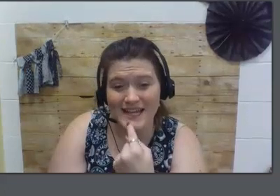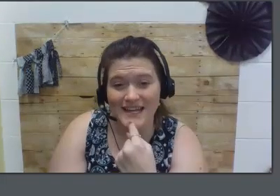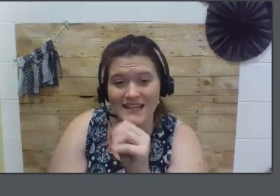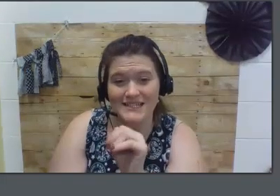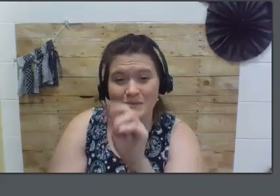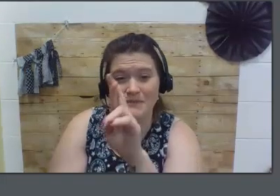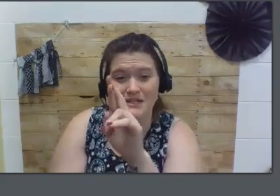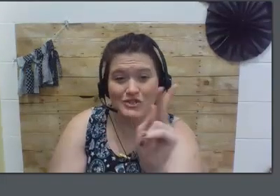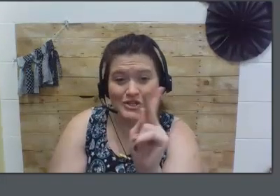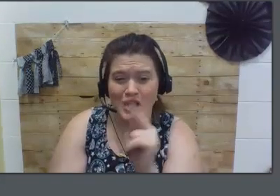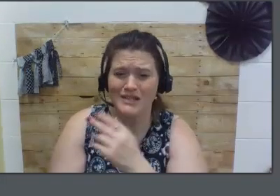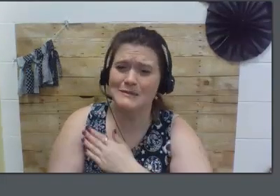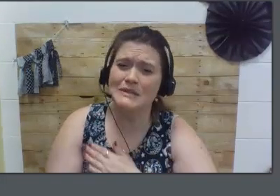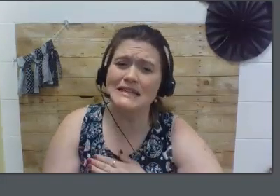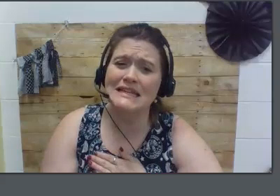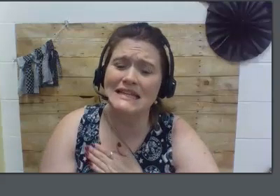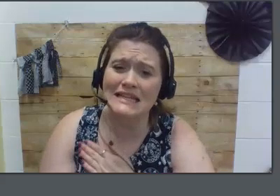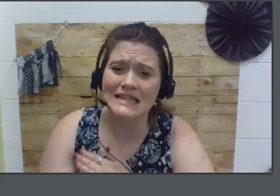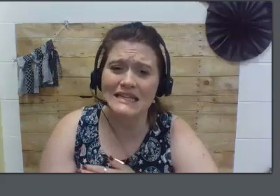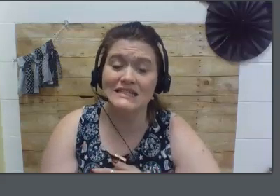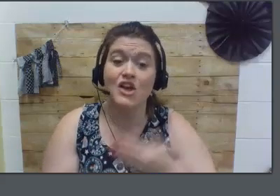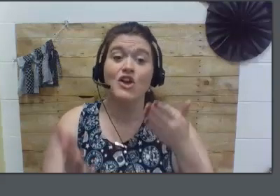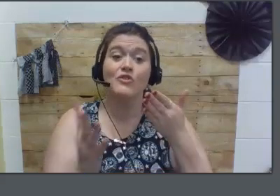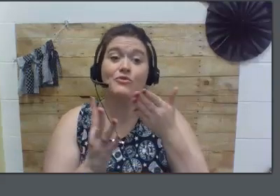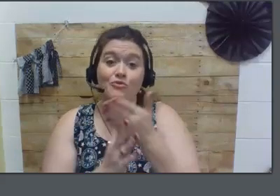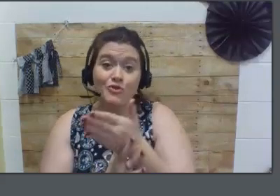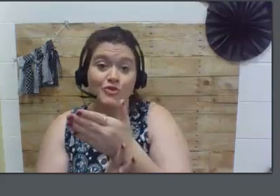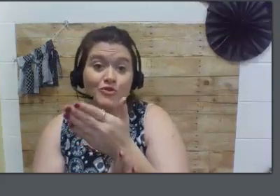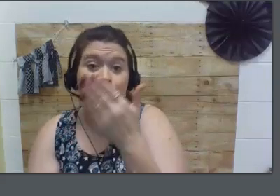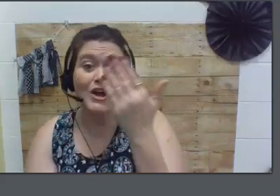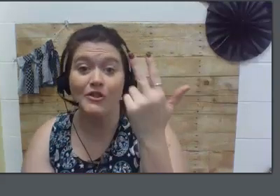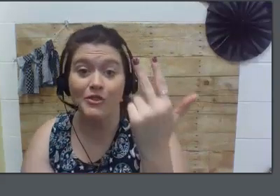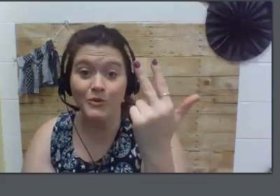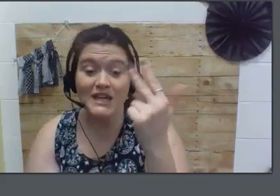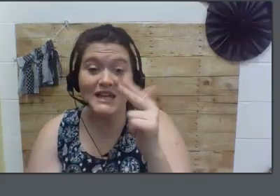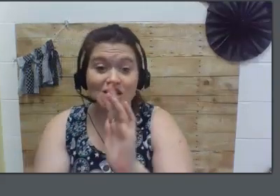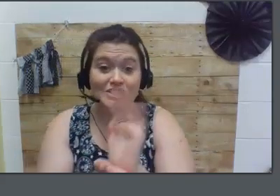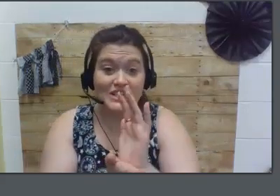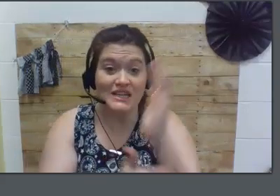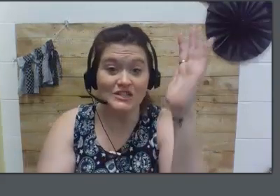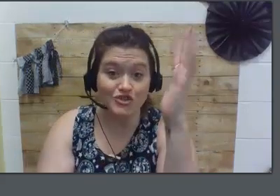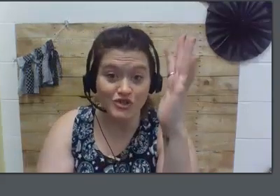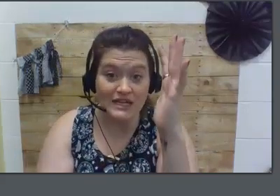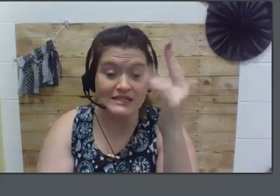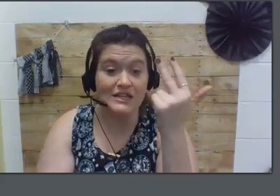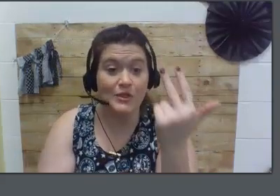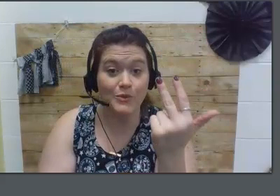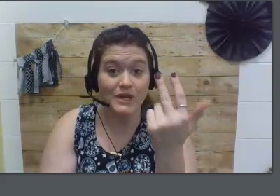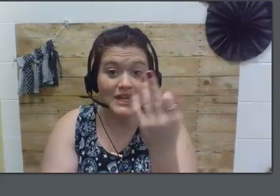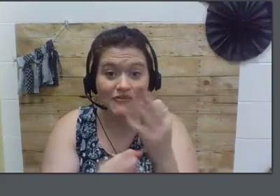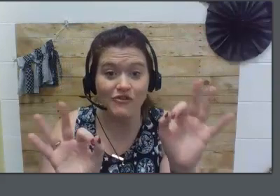Try to say this, Mr. Knox, please. Through 3 cheese